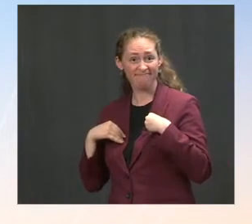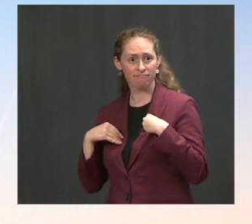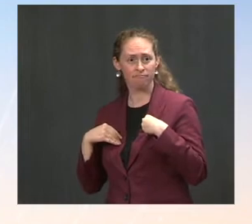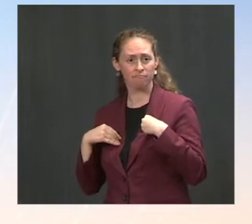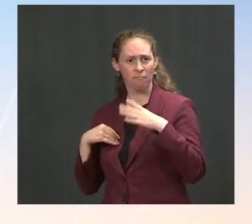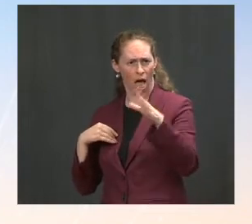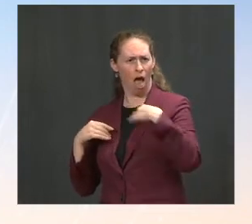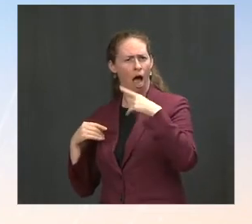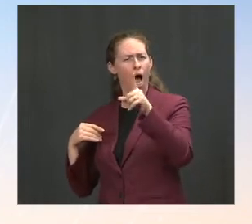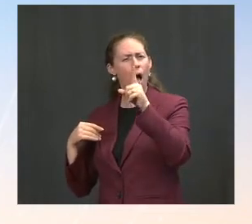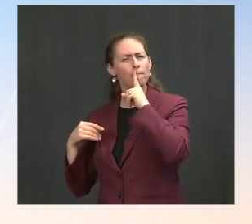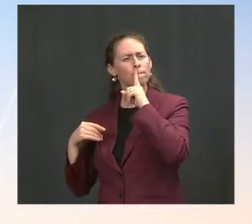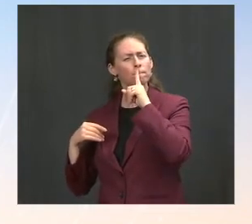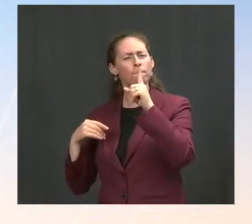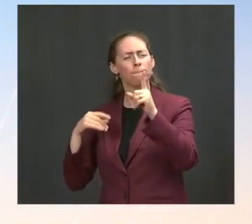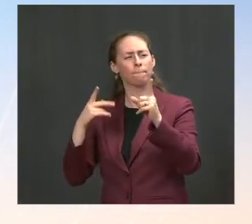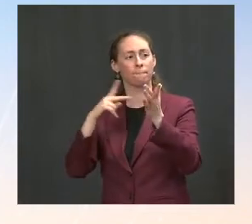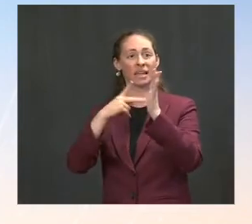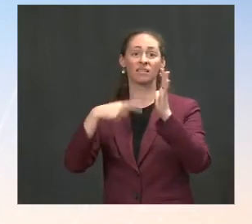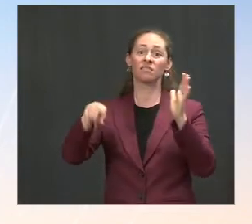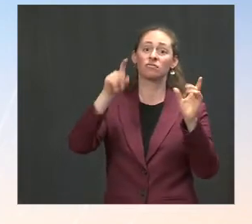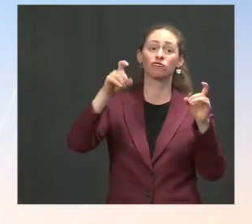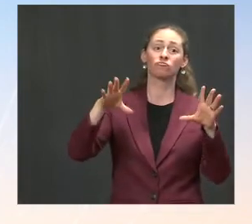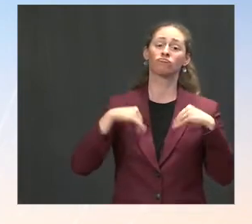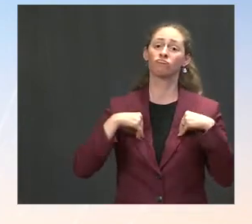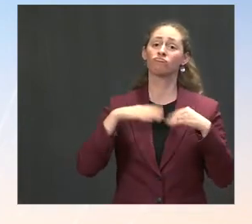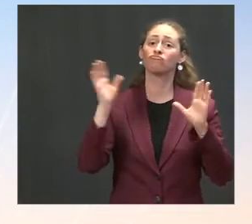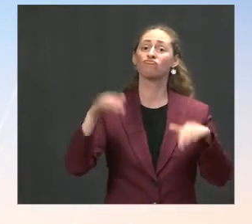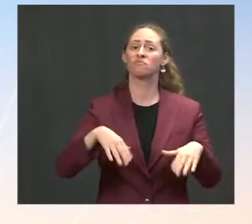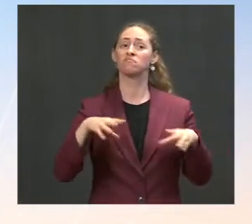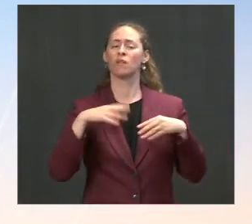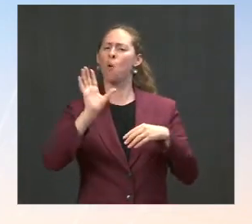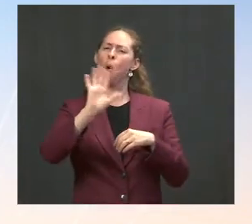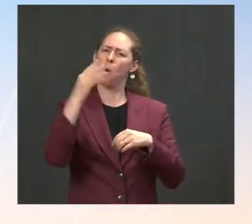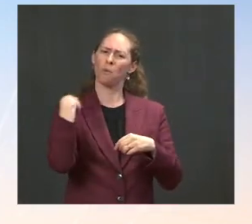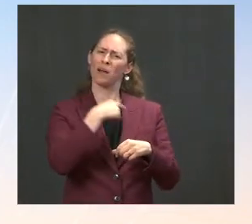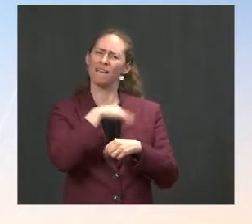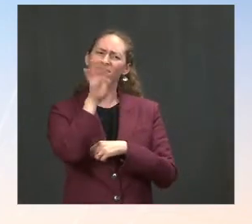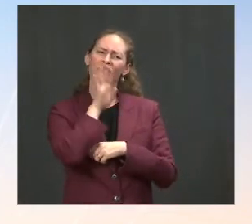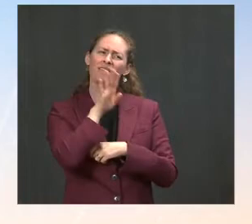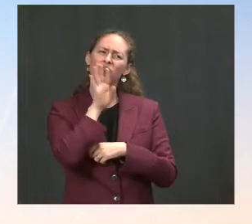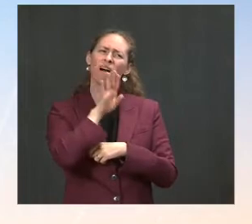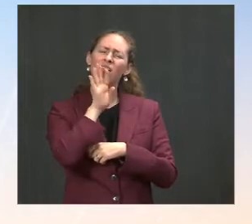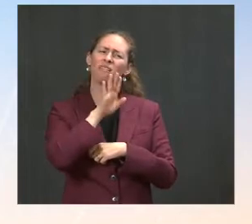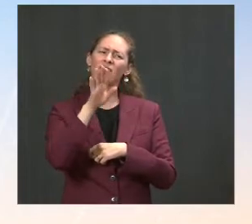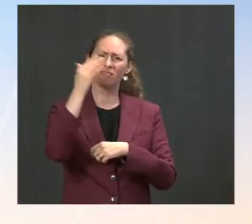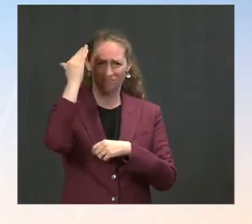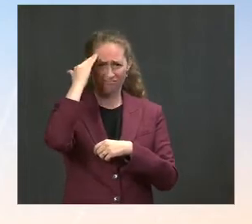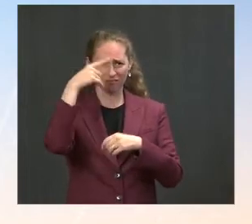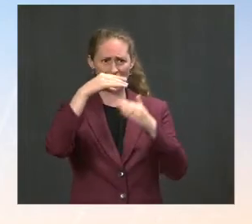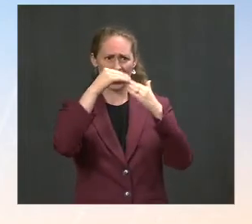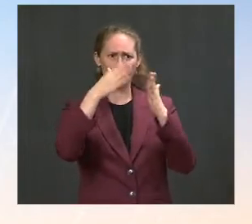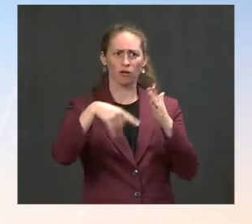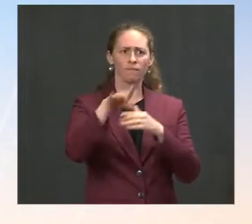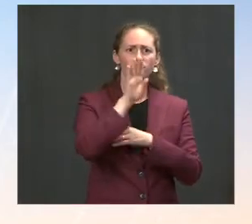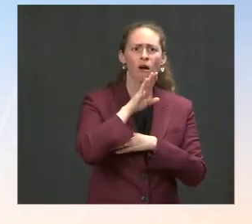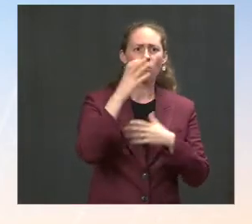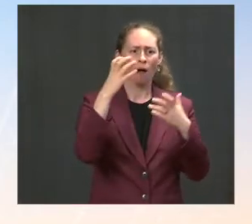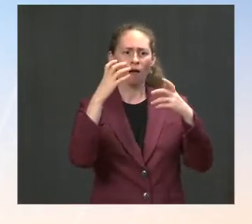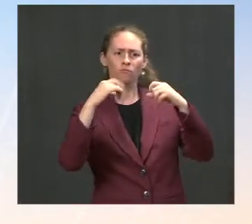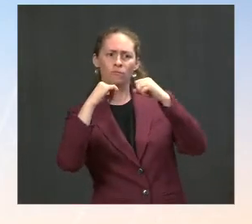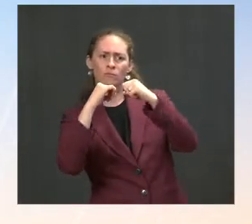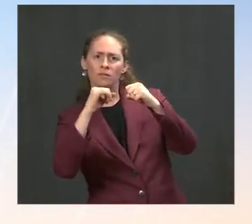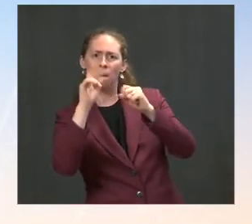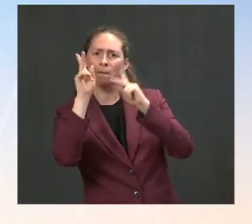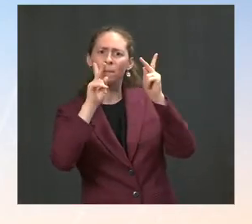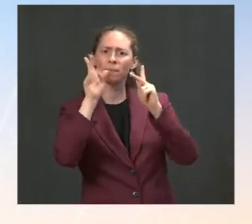as being frustrated that it's an effort to protect the citizens in your state and trying to figure out what